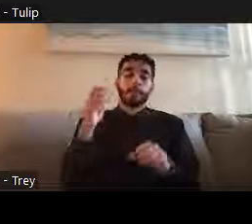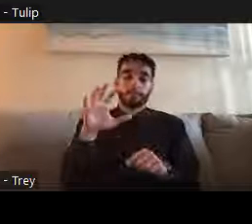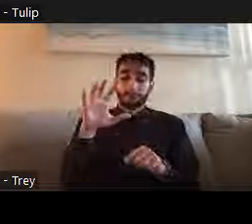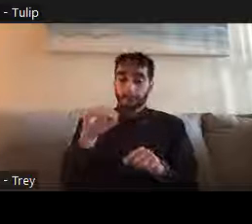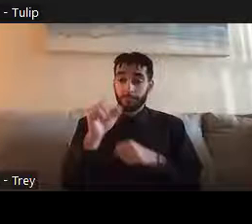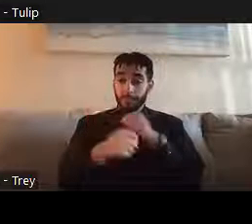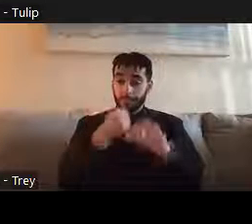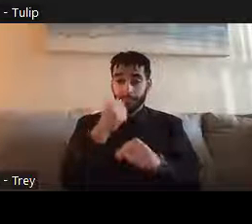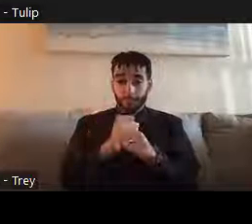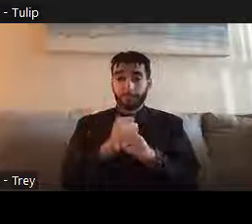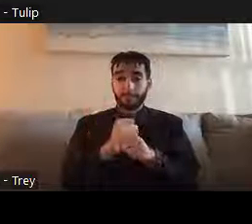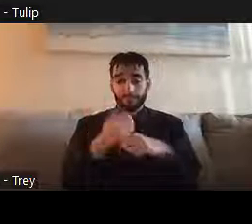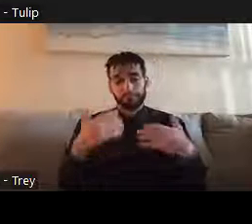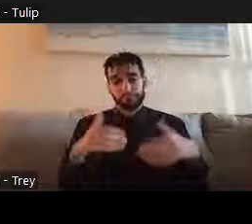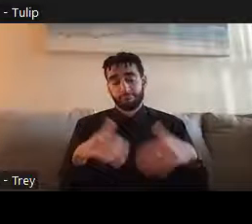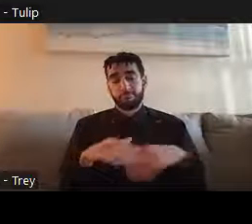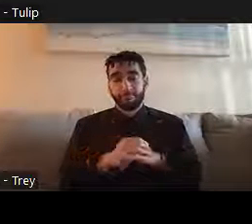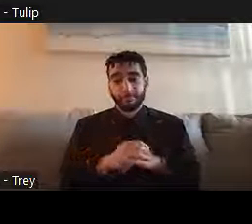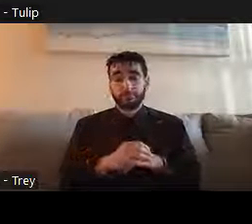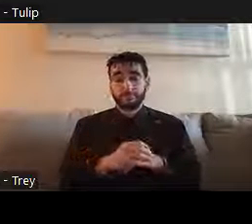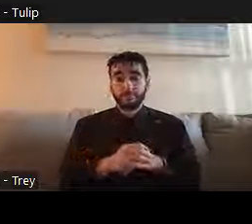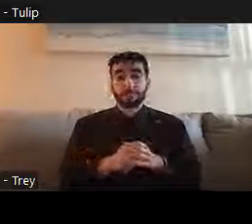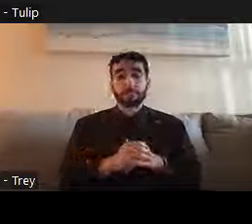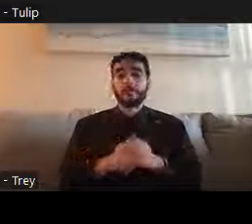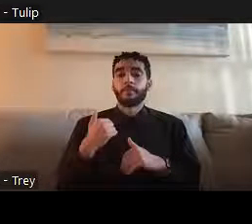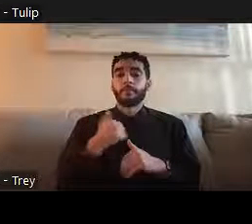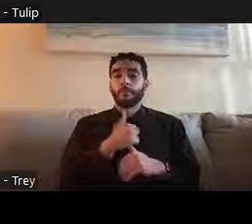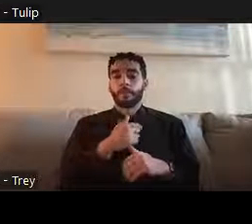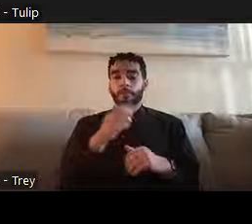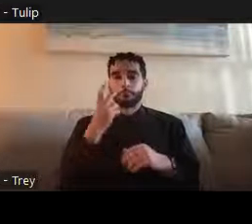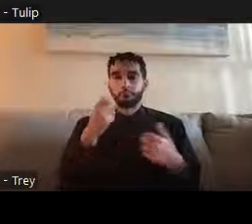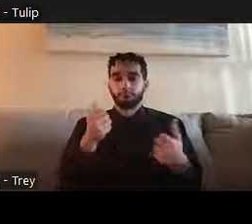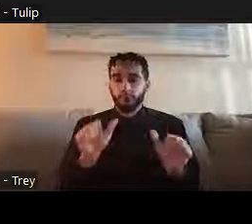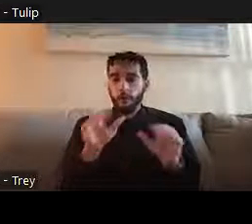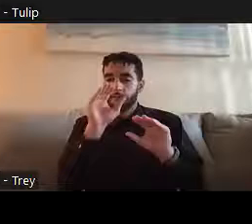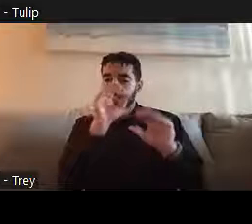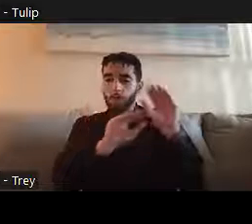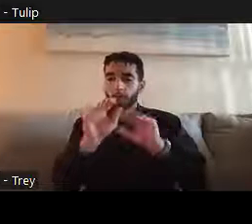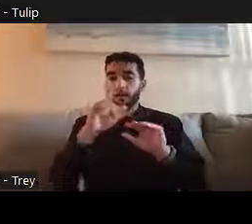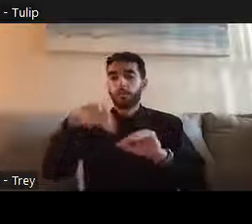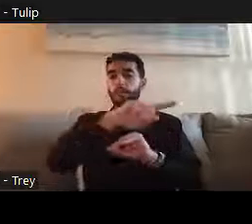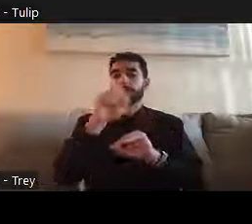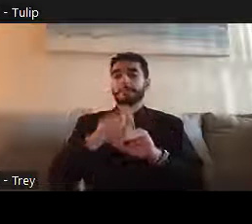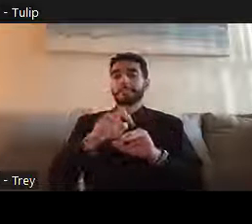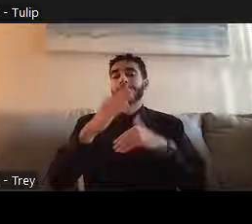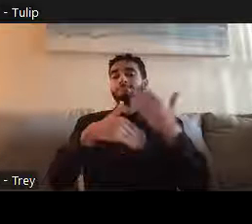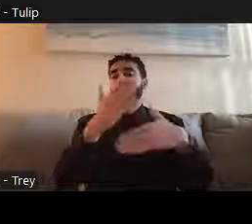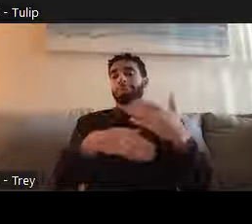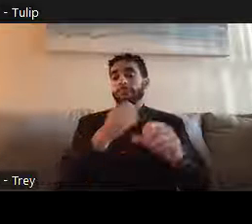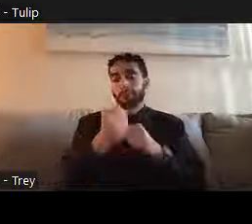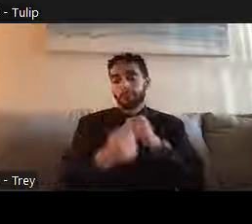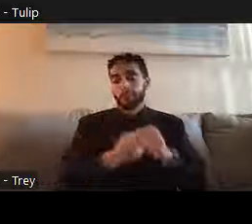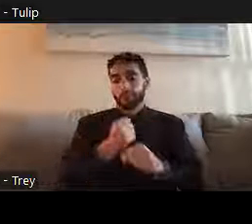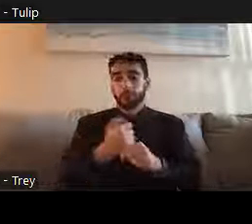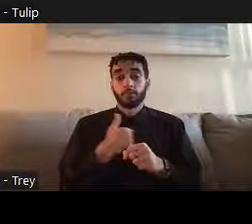to project what the needs and demands will be over the next 50 years, and how can we strengthen our